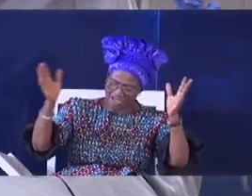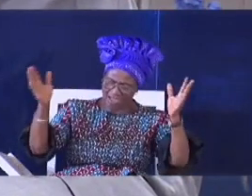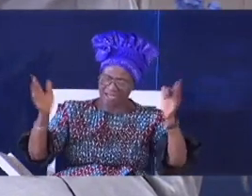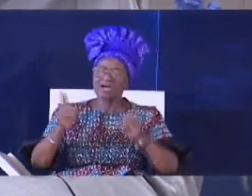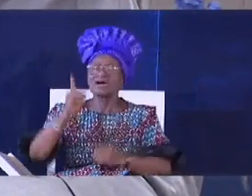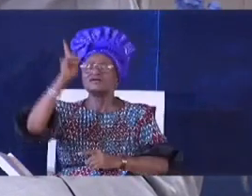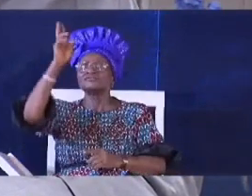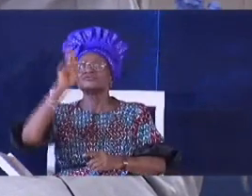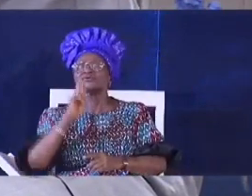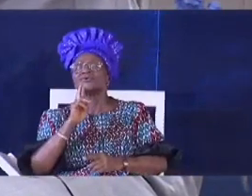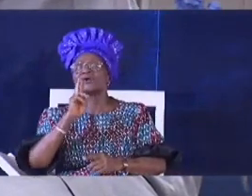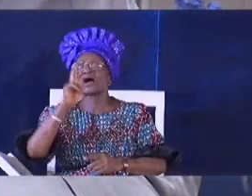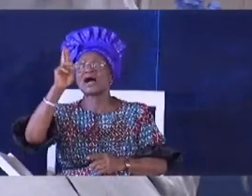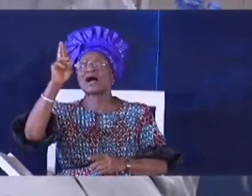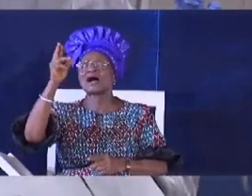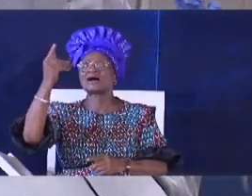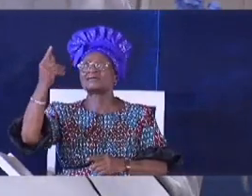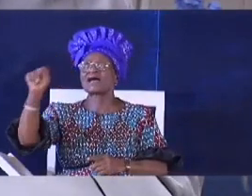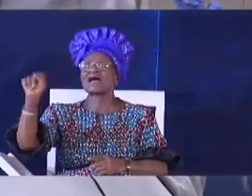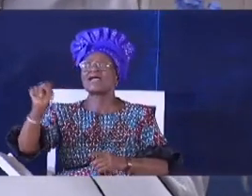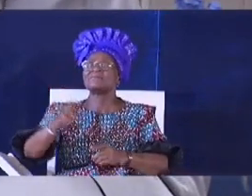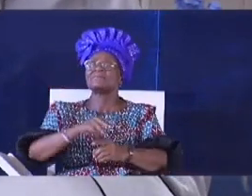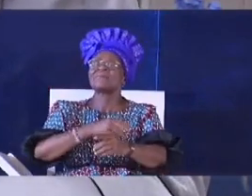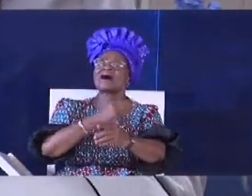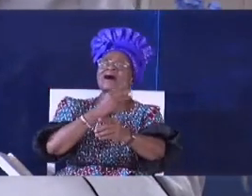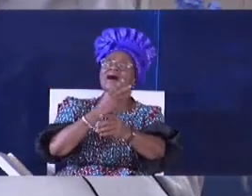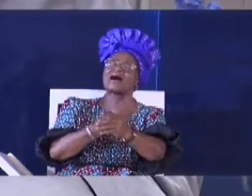Alleluia. You are the